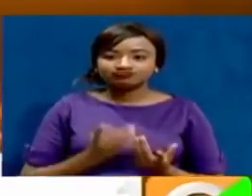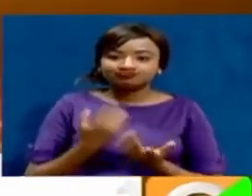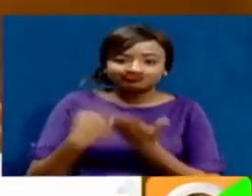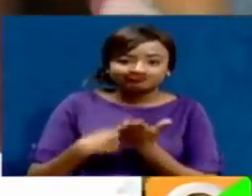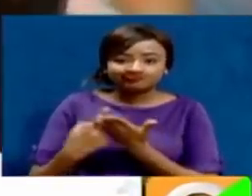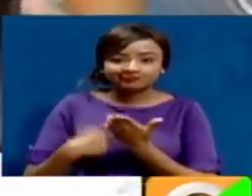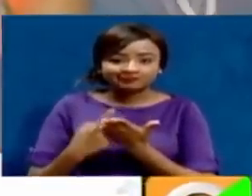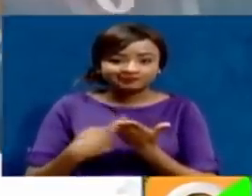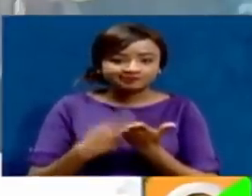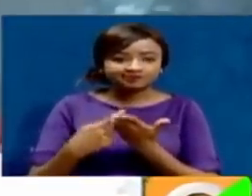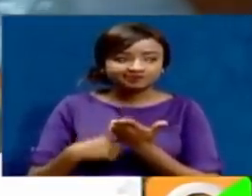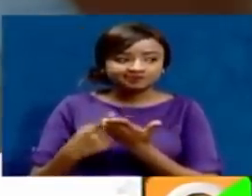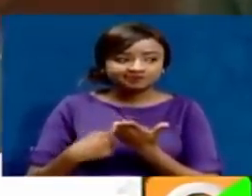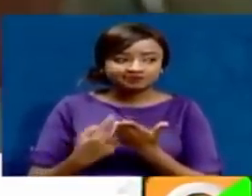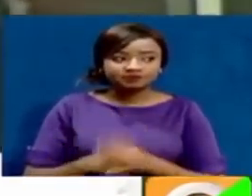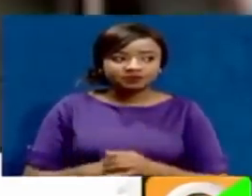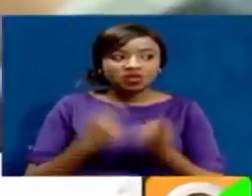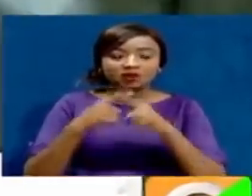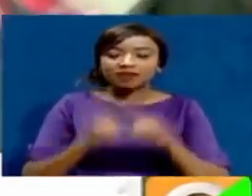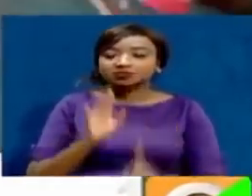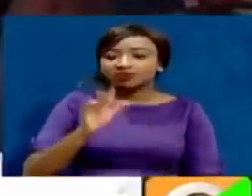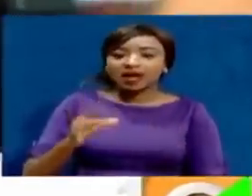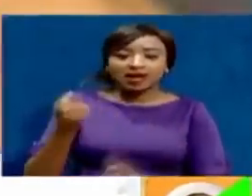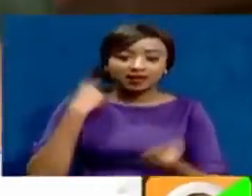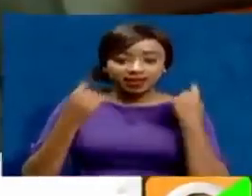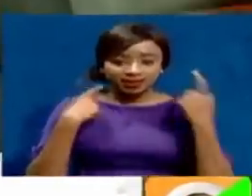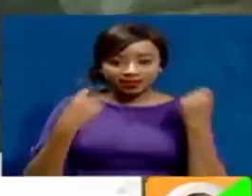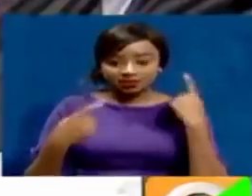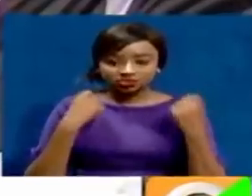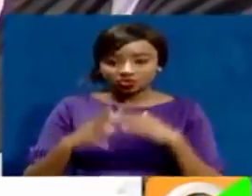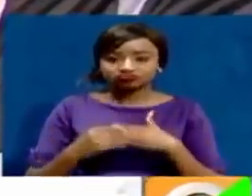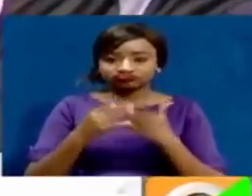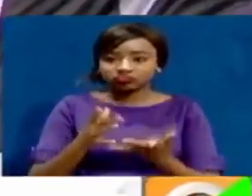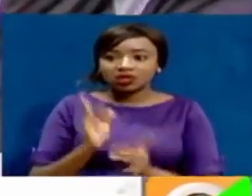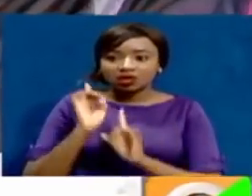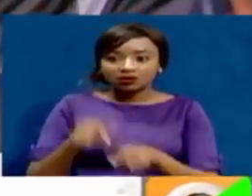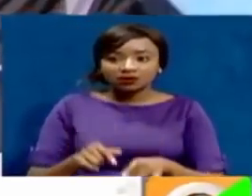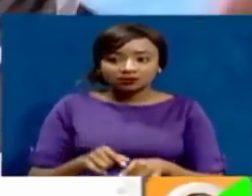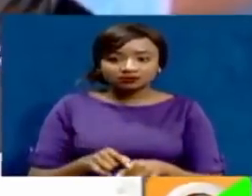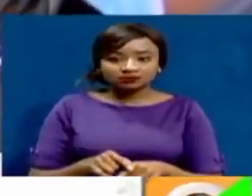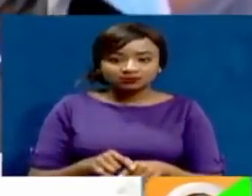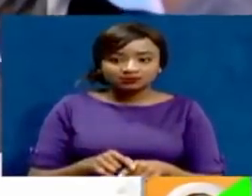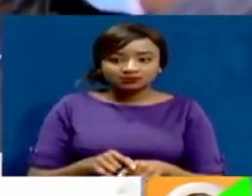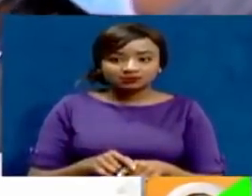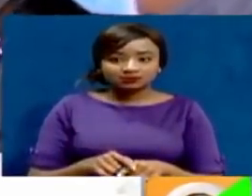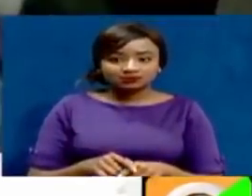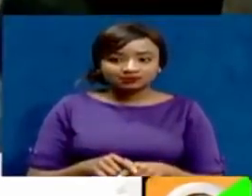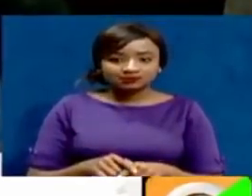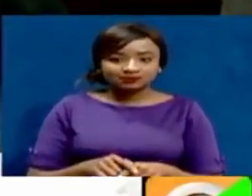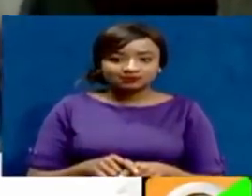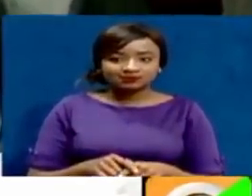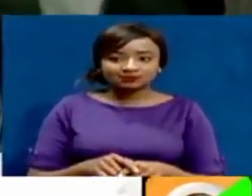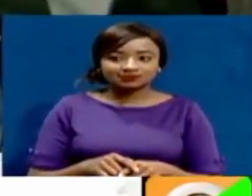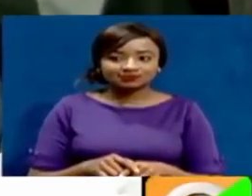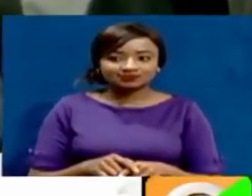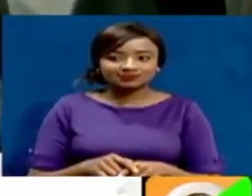surrounded his home. Attempts by senators led by Kericho's Aaron Cheruiyot to intervene did not yield any fruit. And